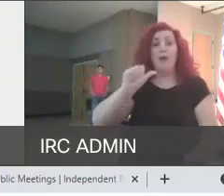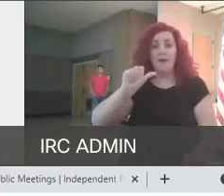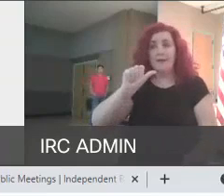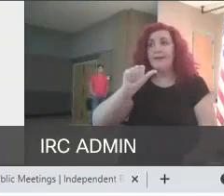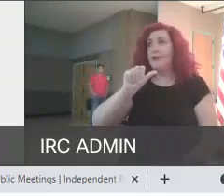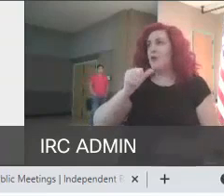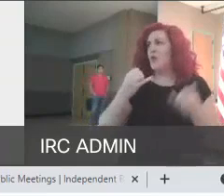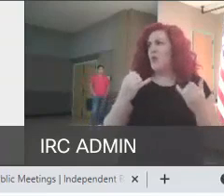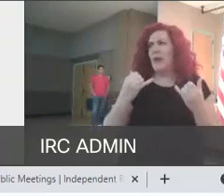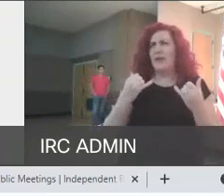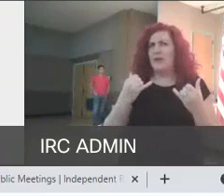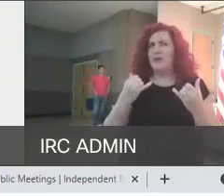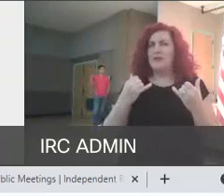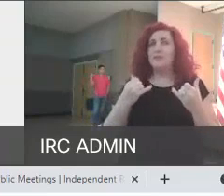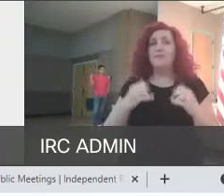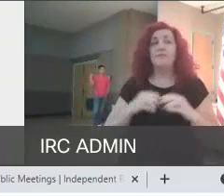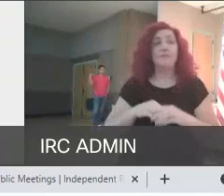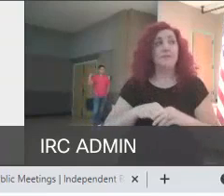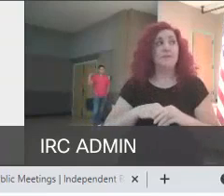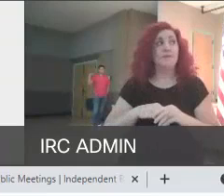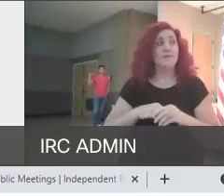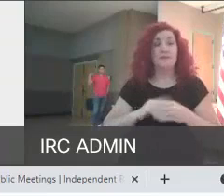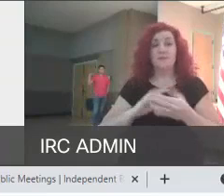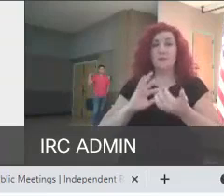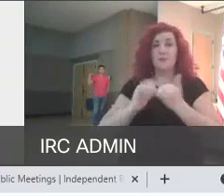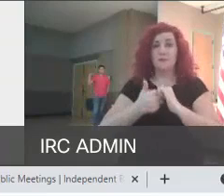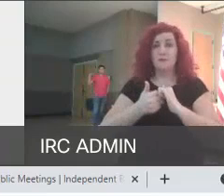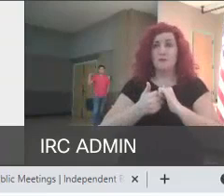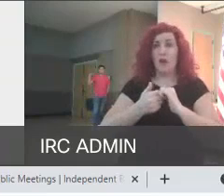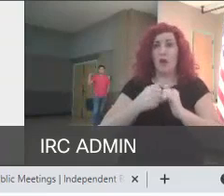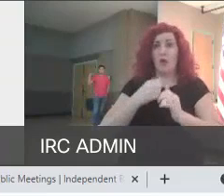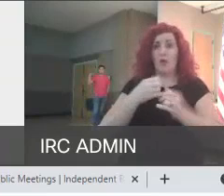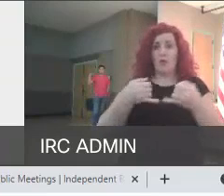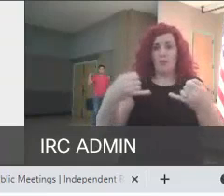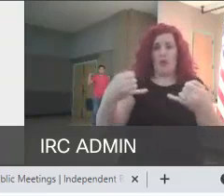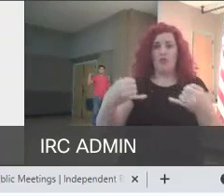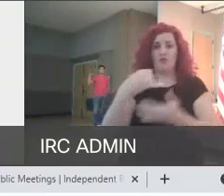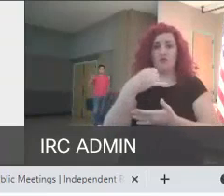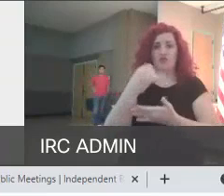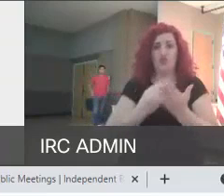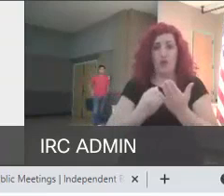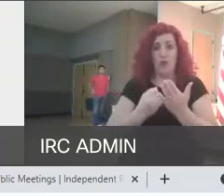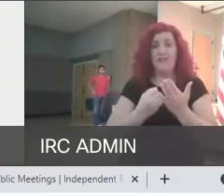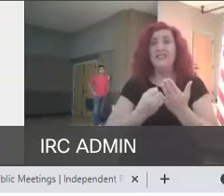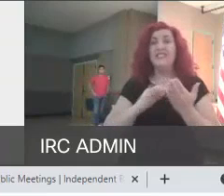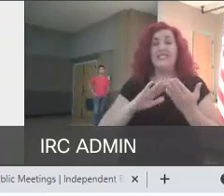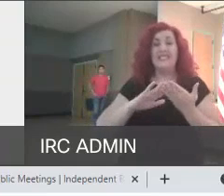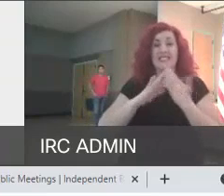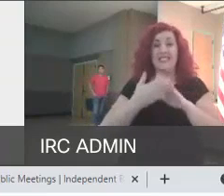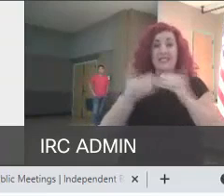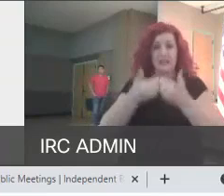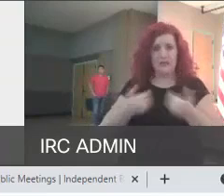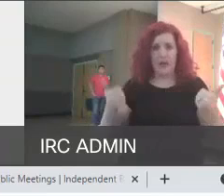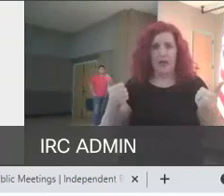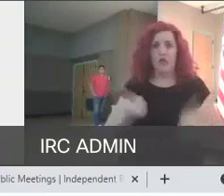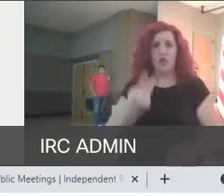Right now, the way it's drawn, the city is actually divided into